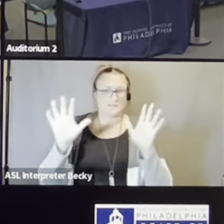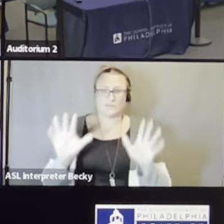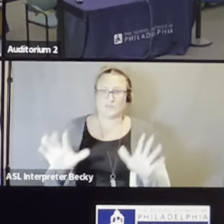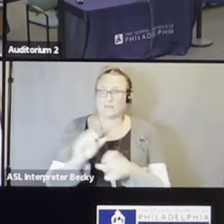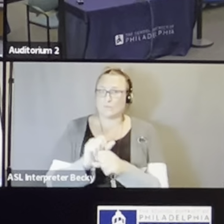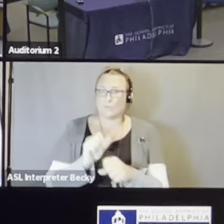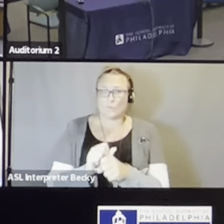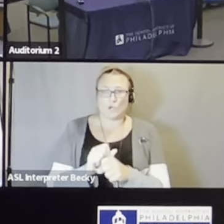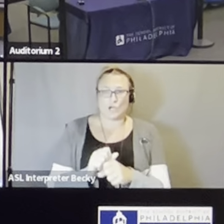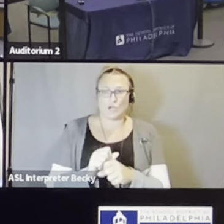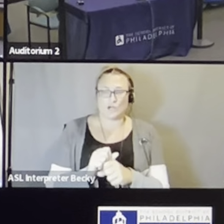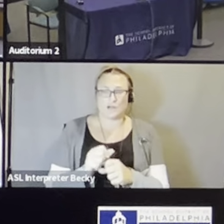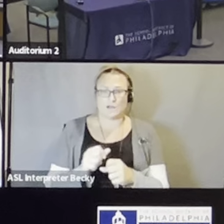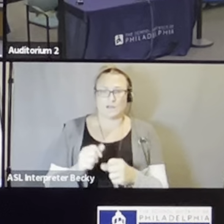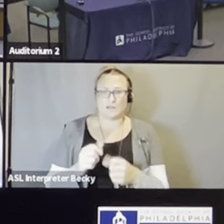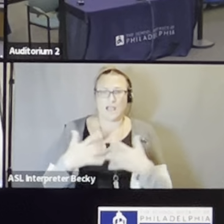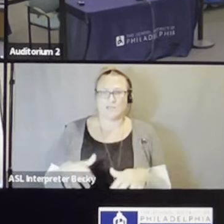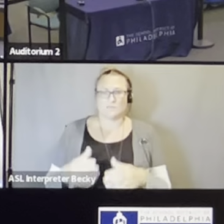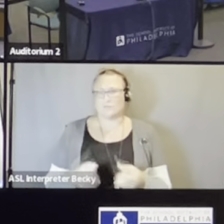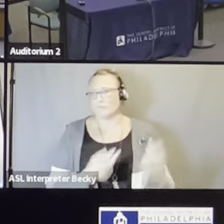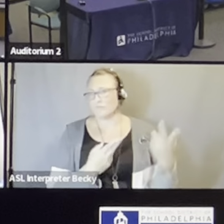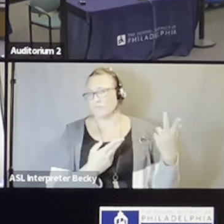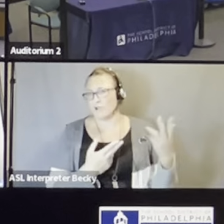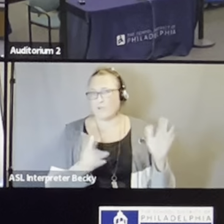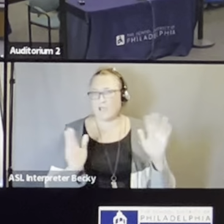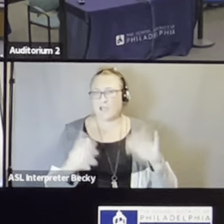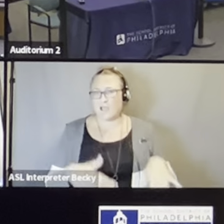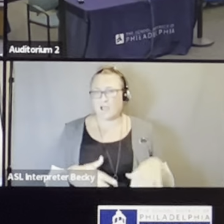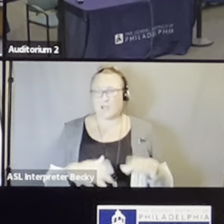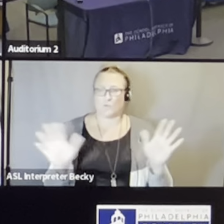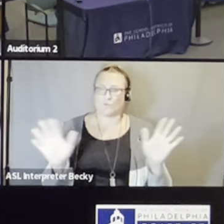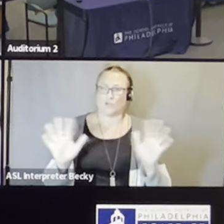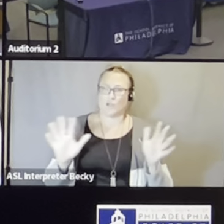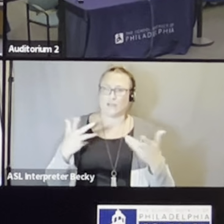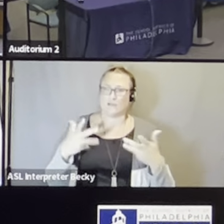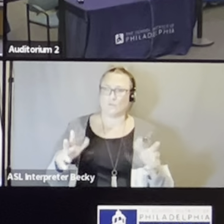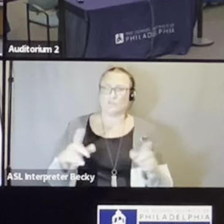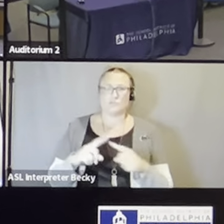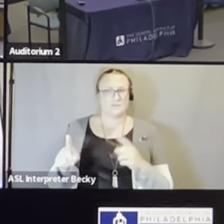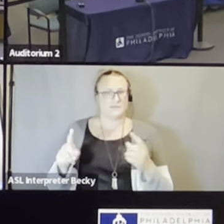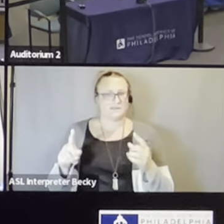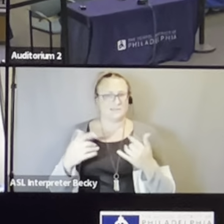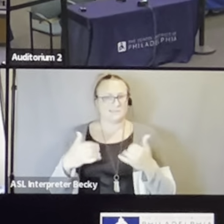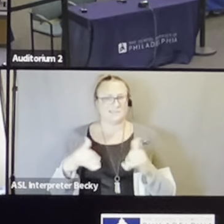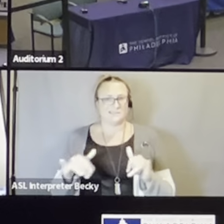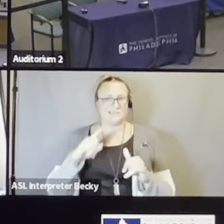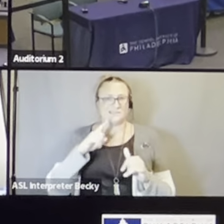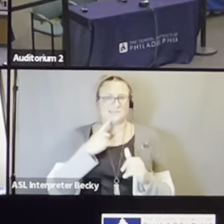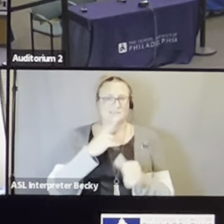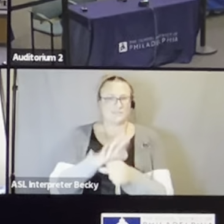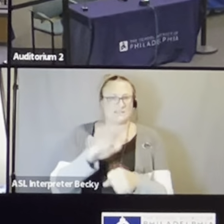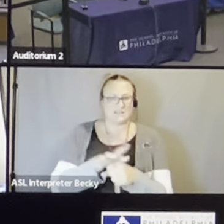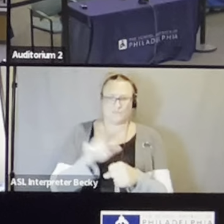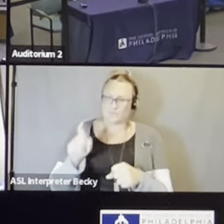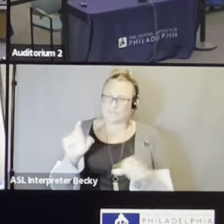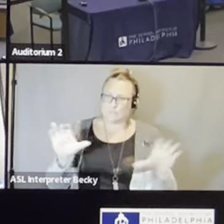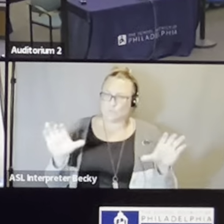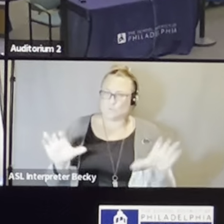not something that I want to throw out, you know, the baby with the bathwater, but I think it's something that's serious enough that we have to do something